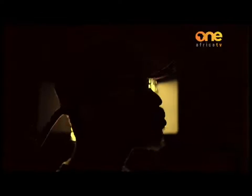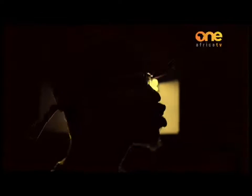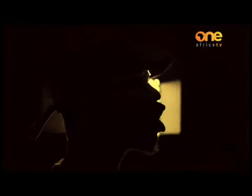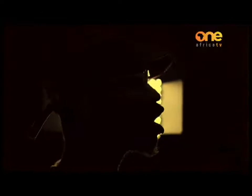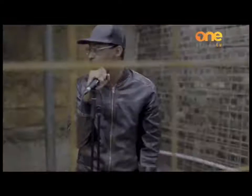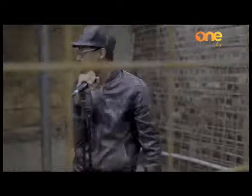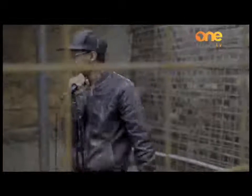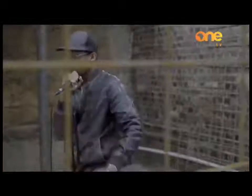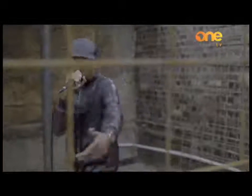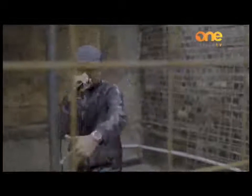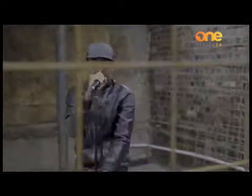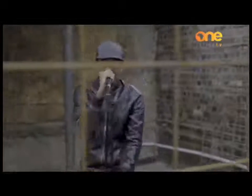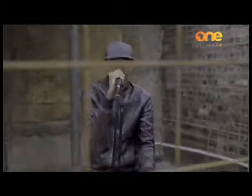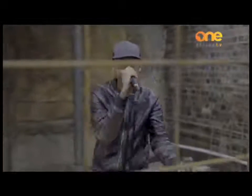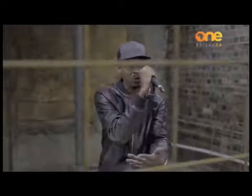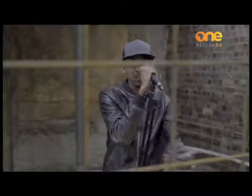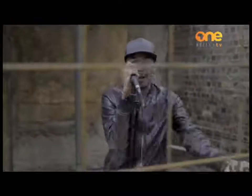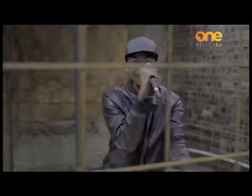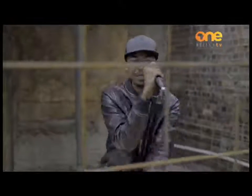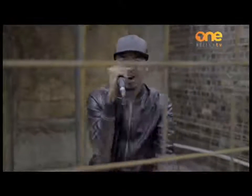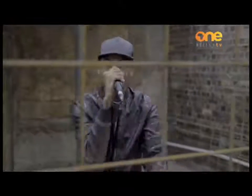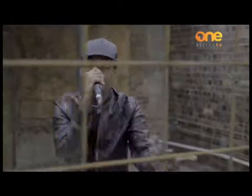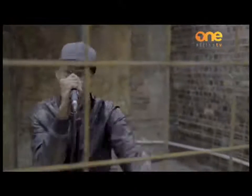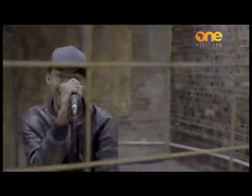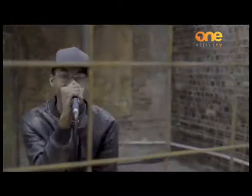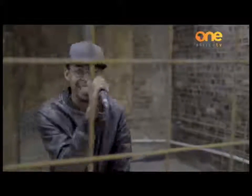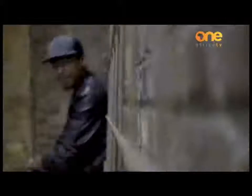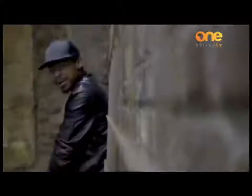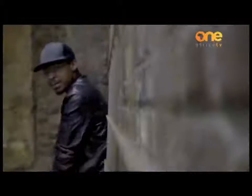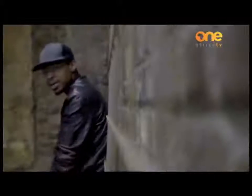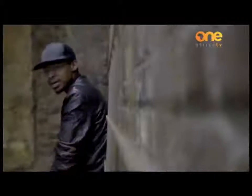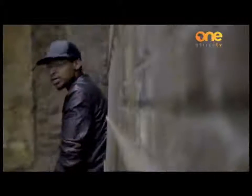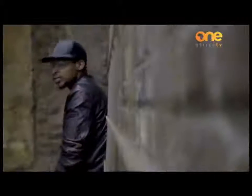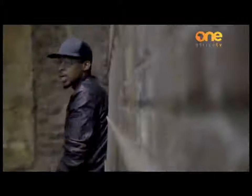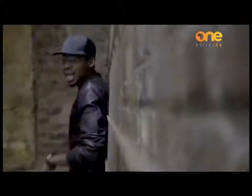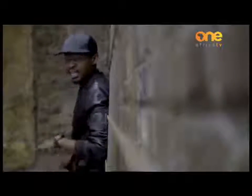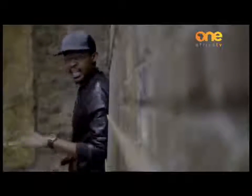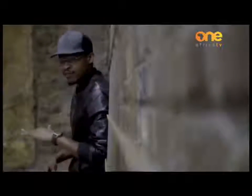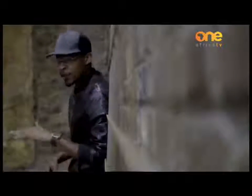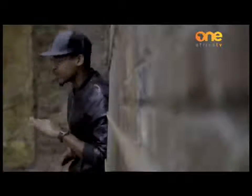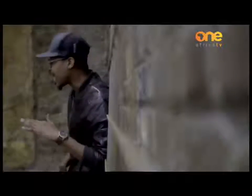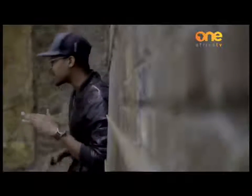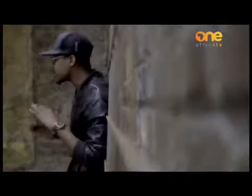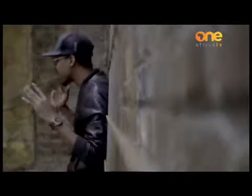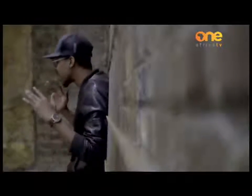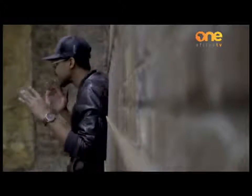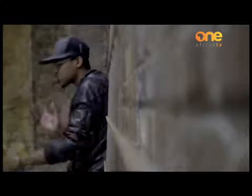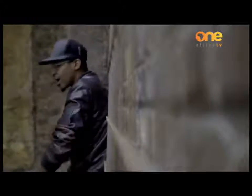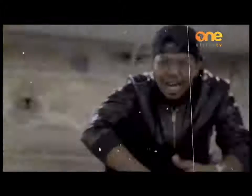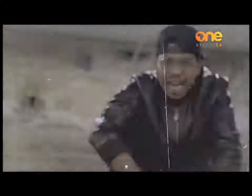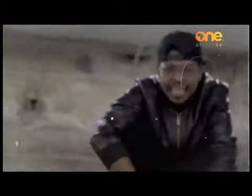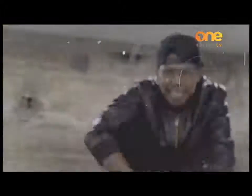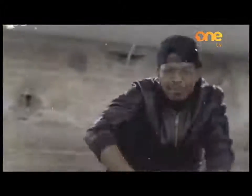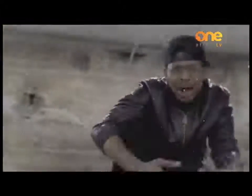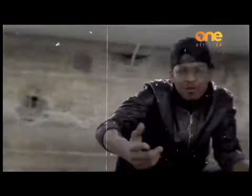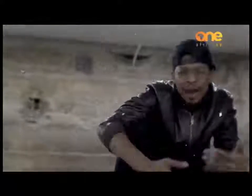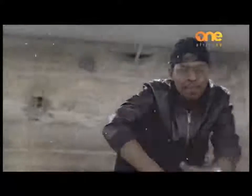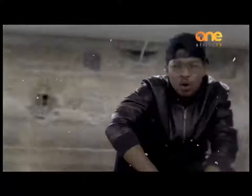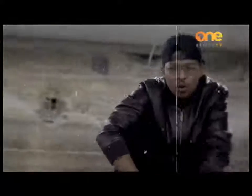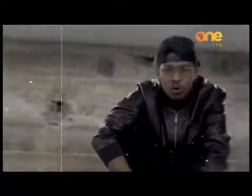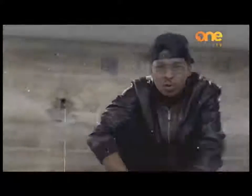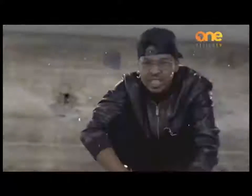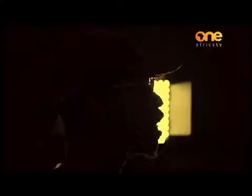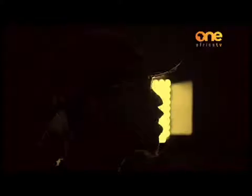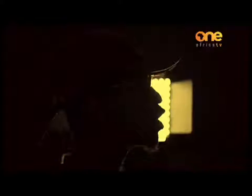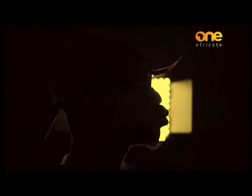hate to seem starved. Wish I could spend more time, but it's grind. Got me grinding, dip in the mud. Digging for diamonds, smiling, trying to get my rap